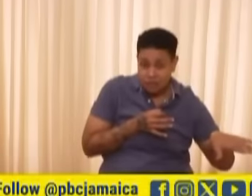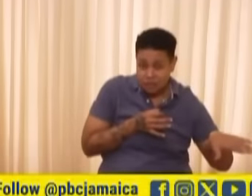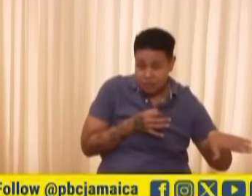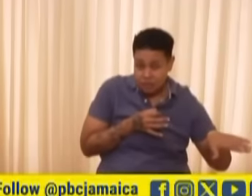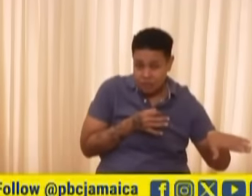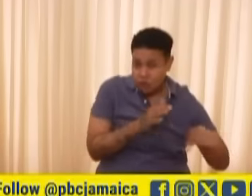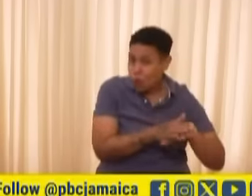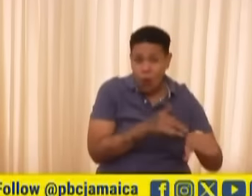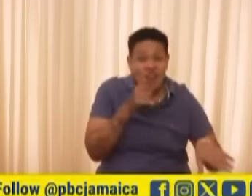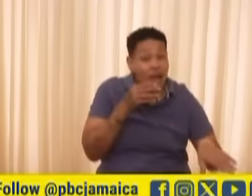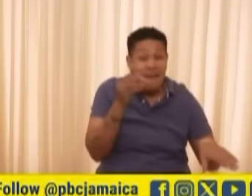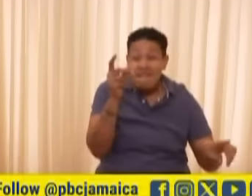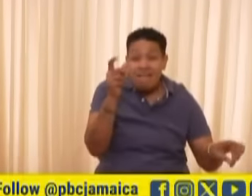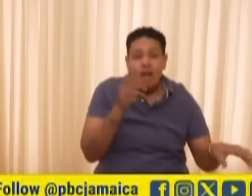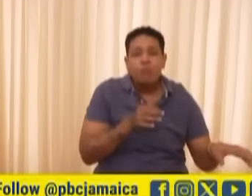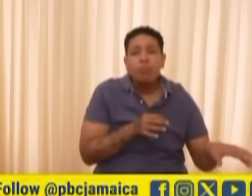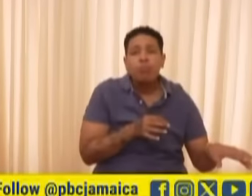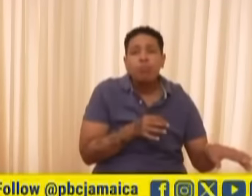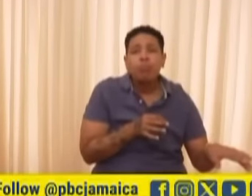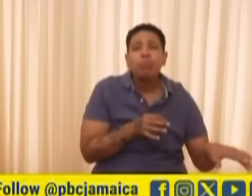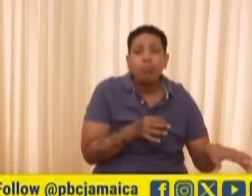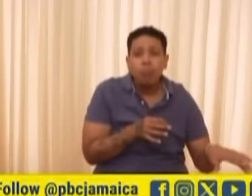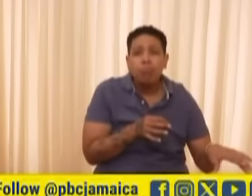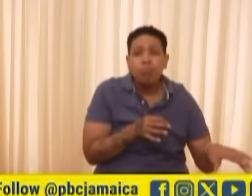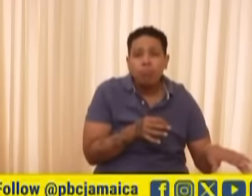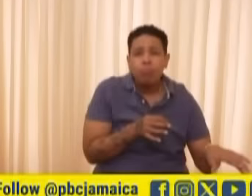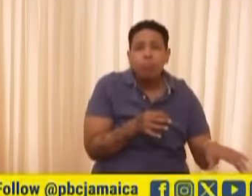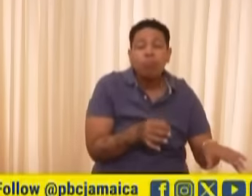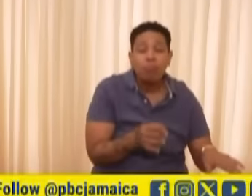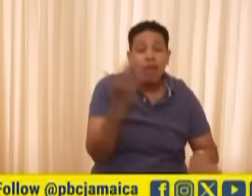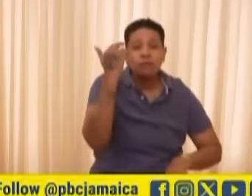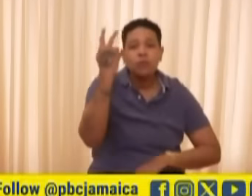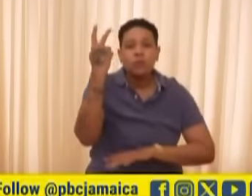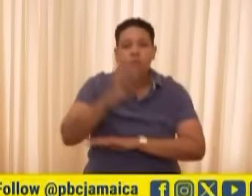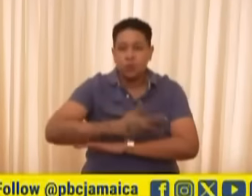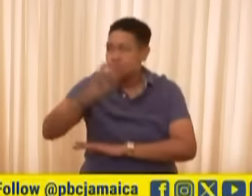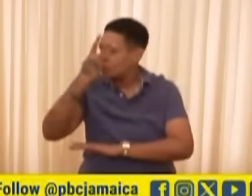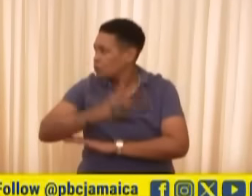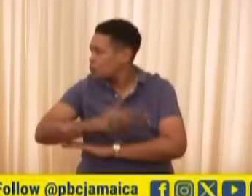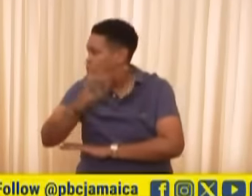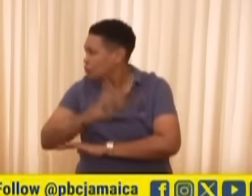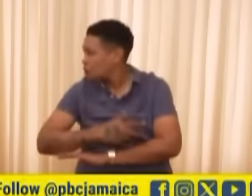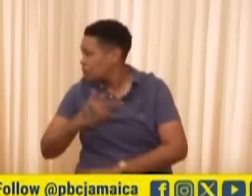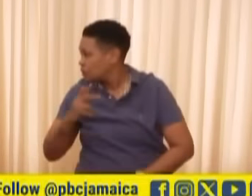expect anywhere from 2 to 3 days. Would that be correct, Evan?